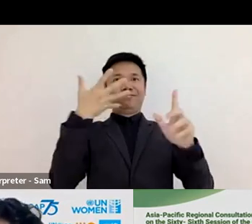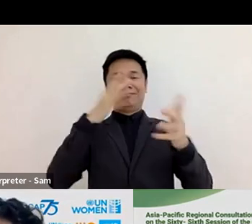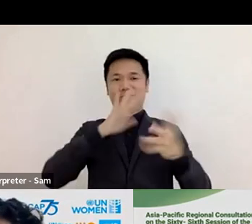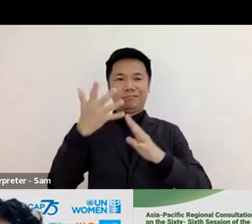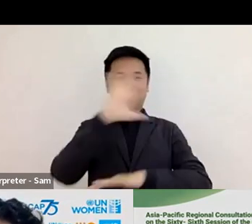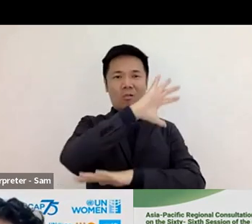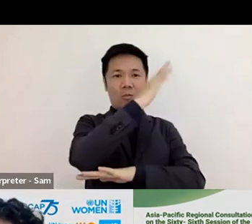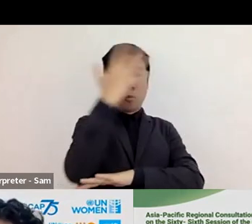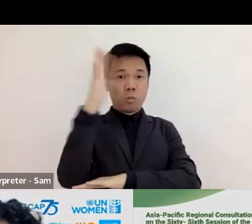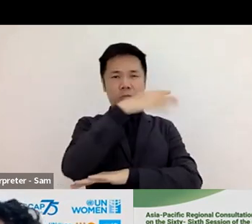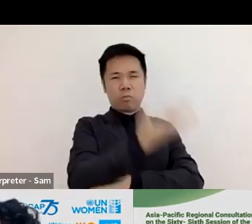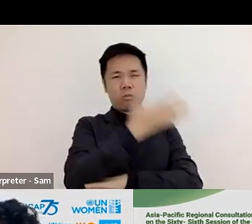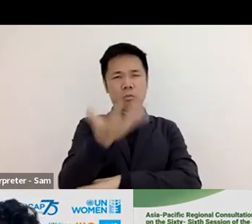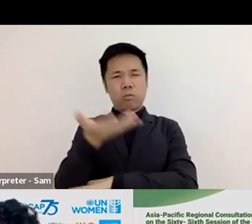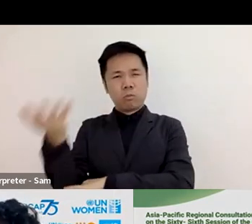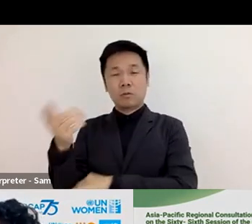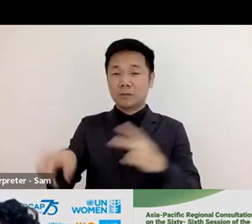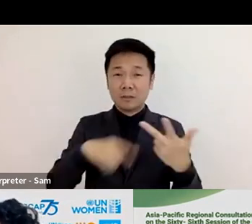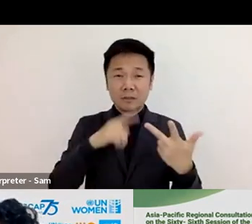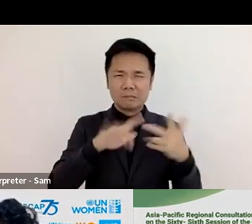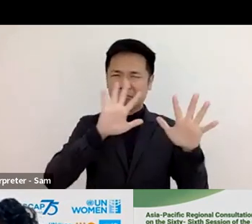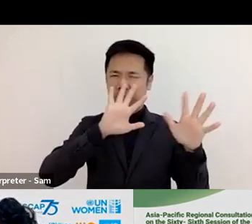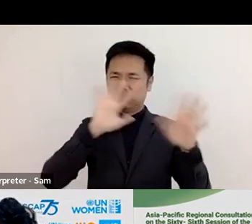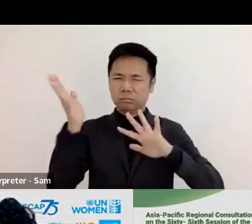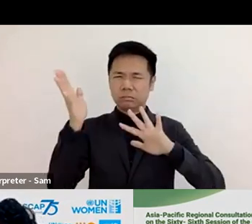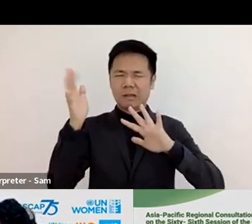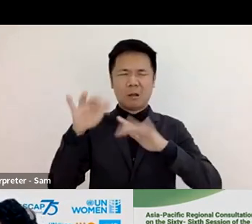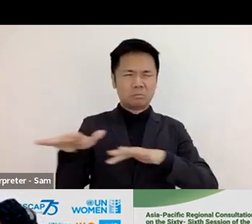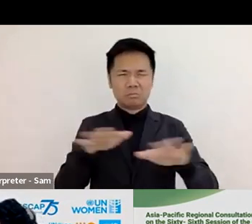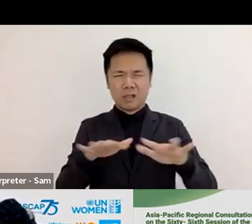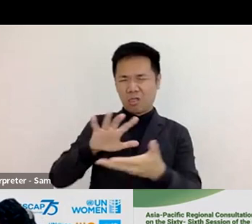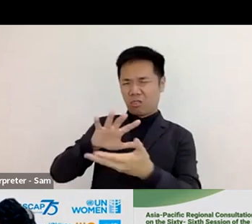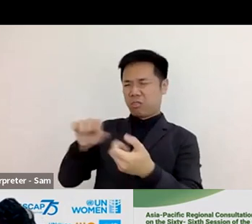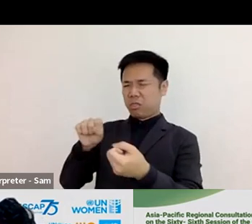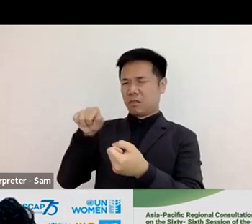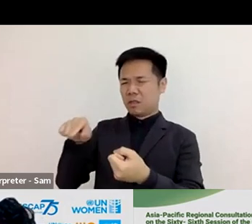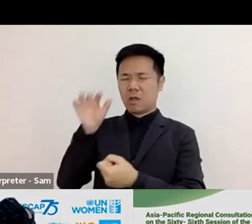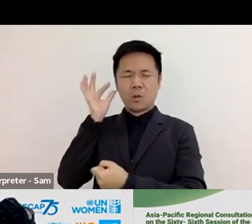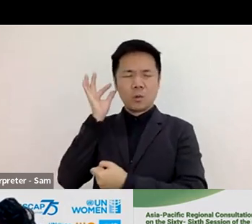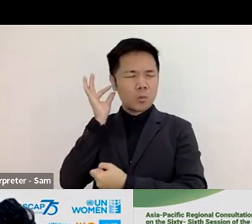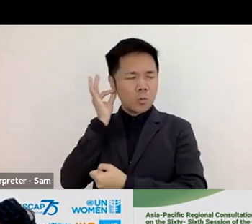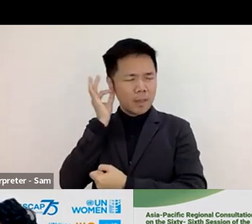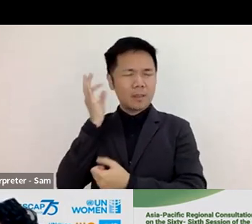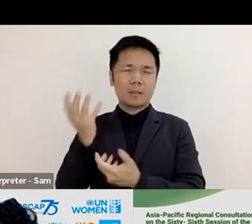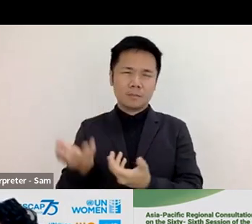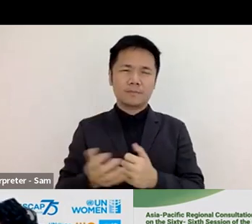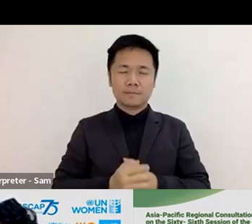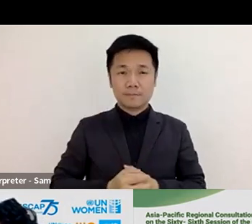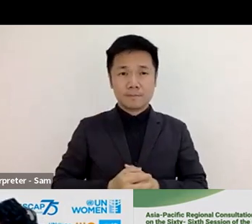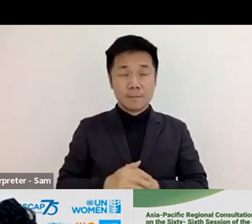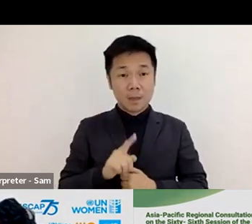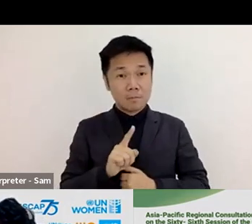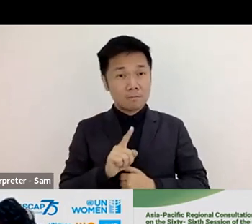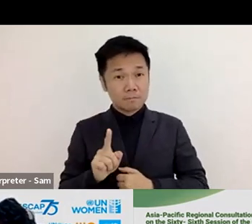degradation, extreme weather events, and the disasters on women. Yet they still do not